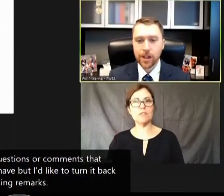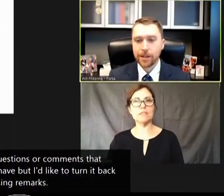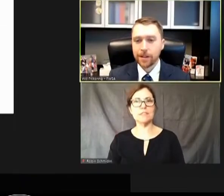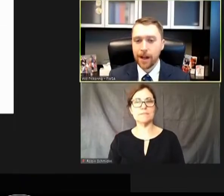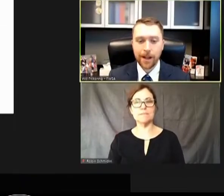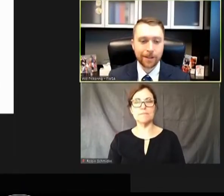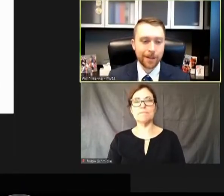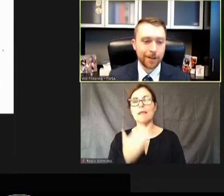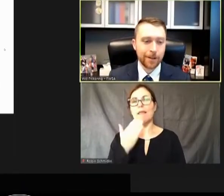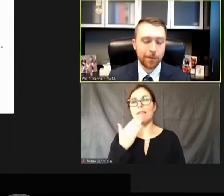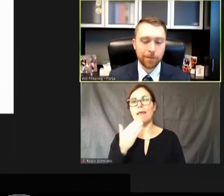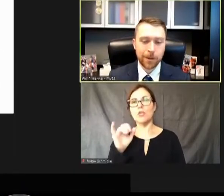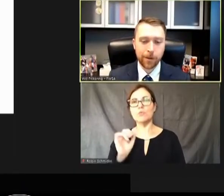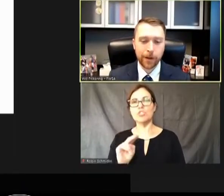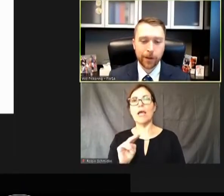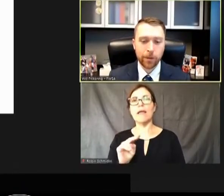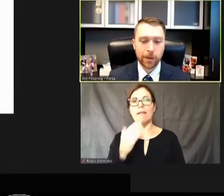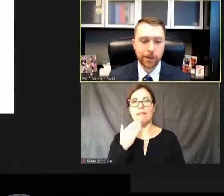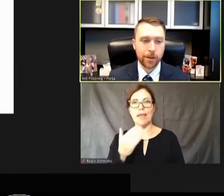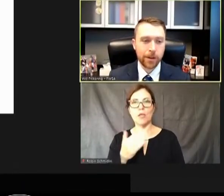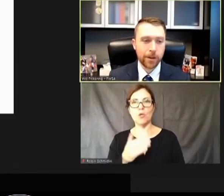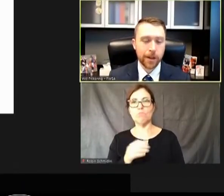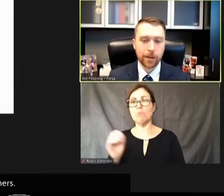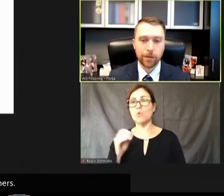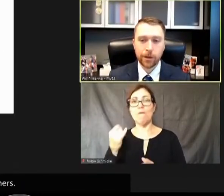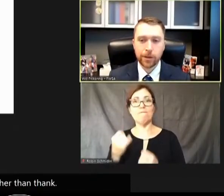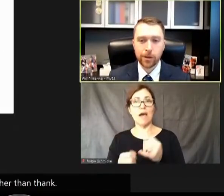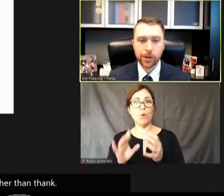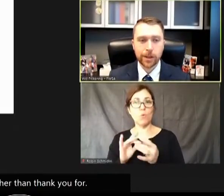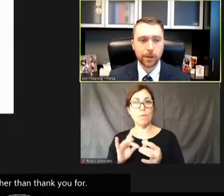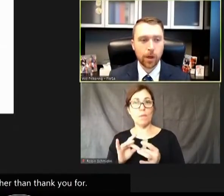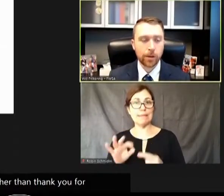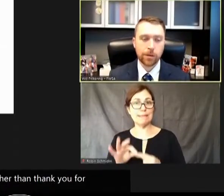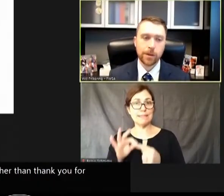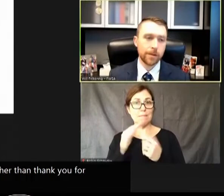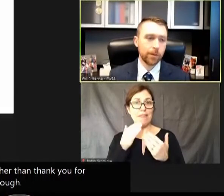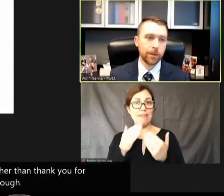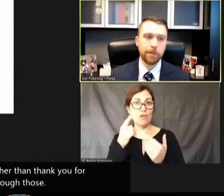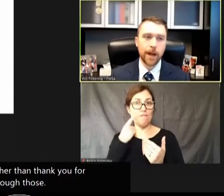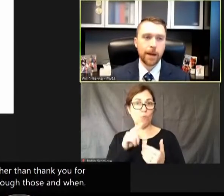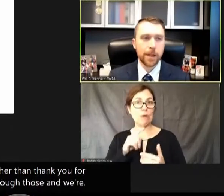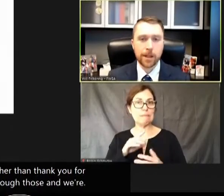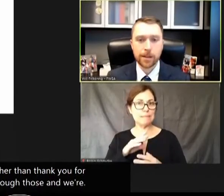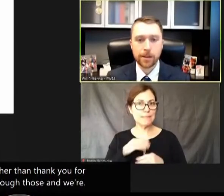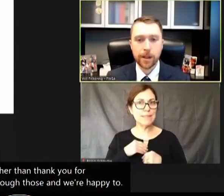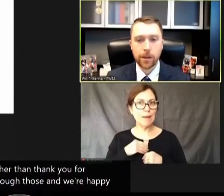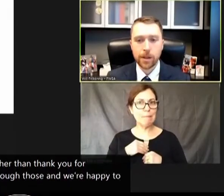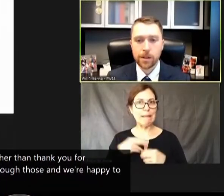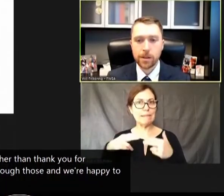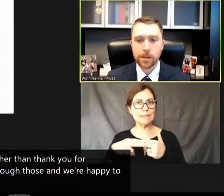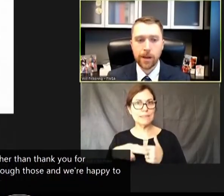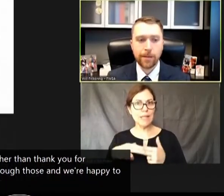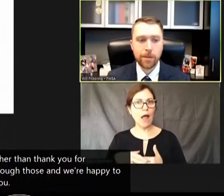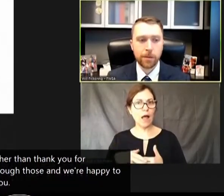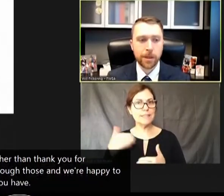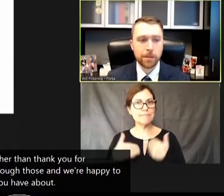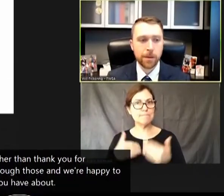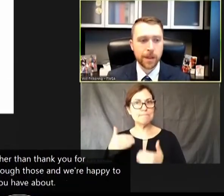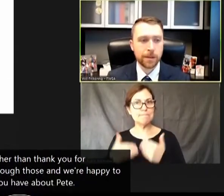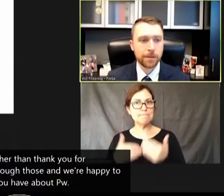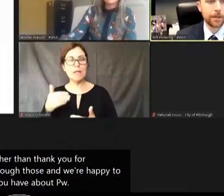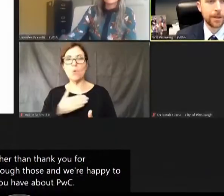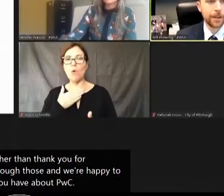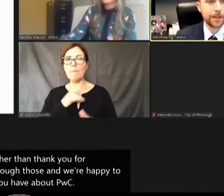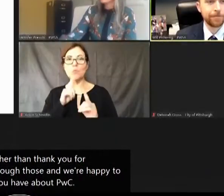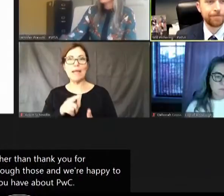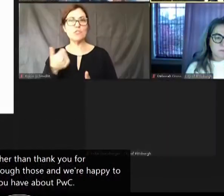Thanks, Jen. No final remarks other than thank you for indulging us to walk through those, and we're happy to answer any questions you have about PWSA.